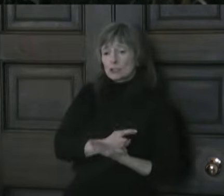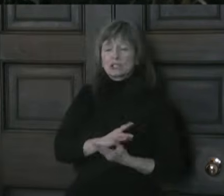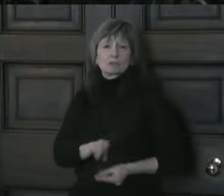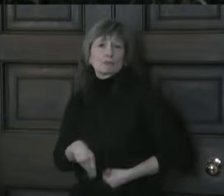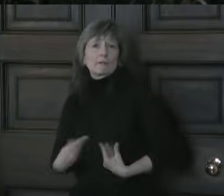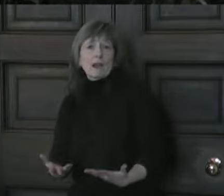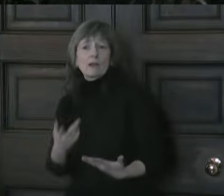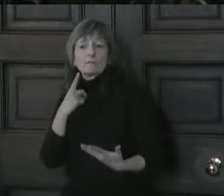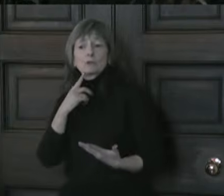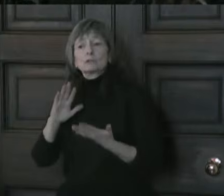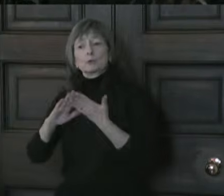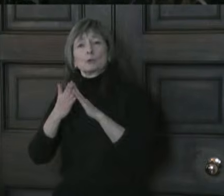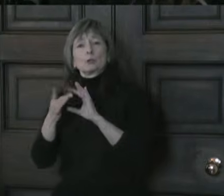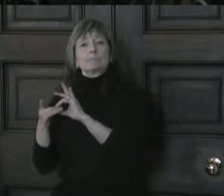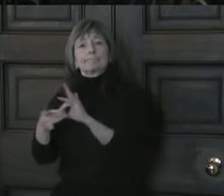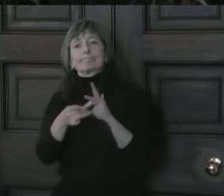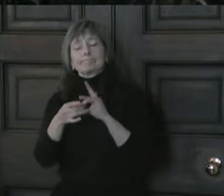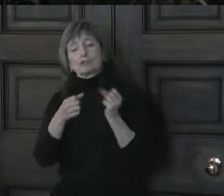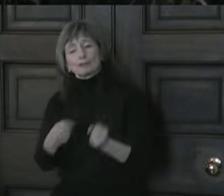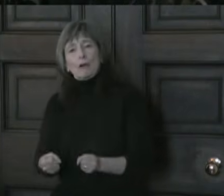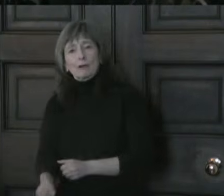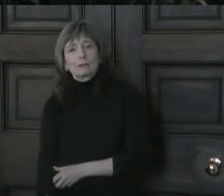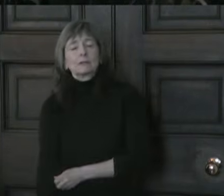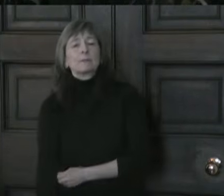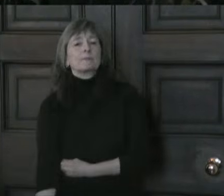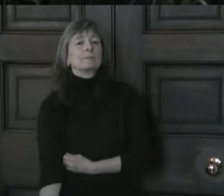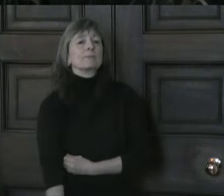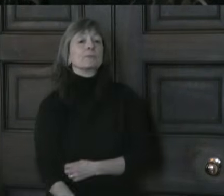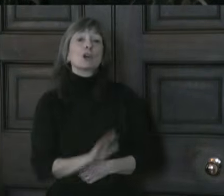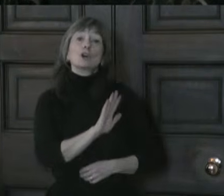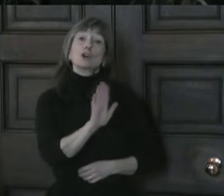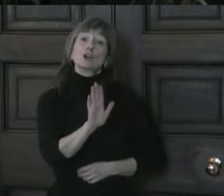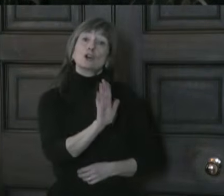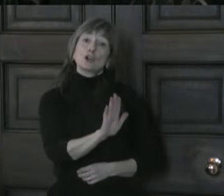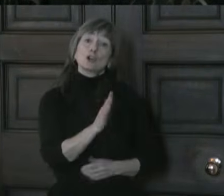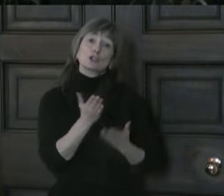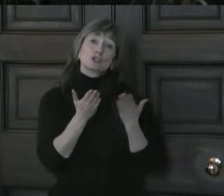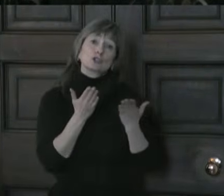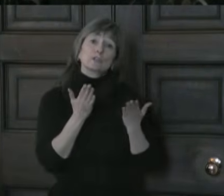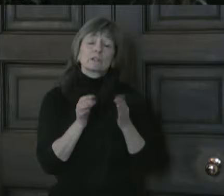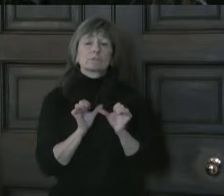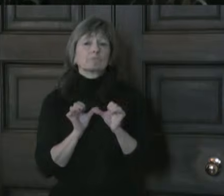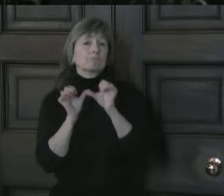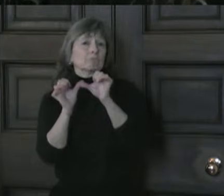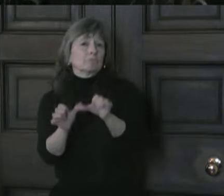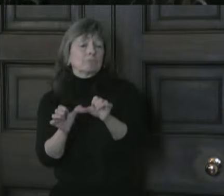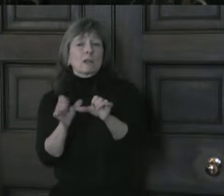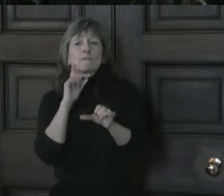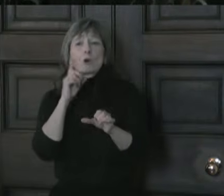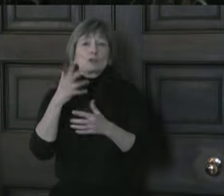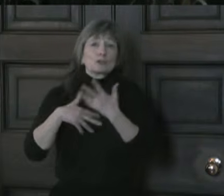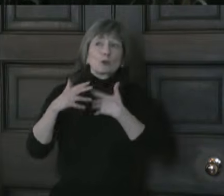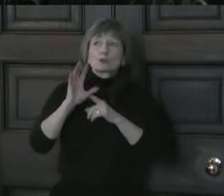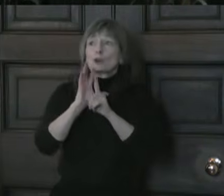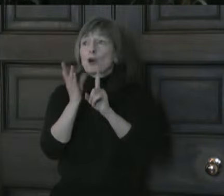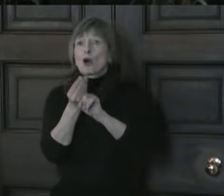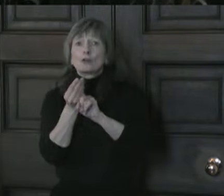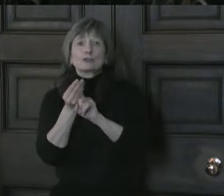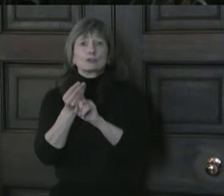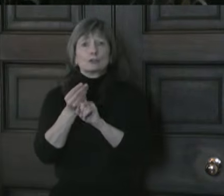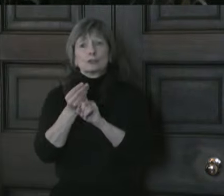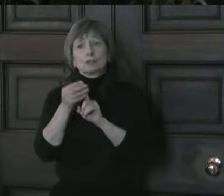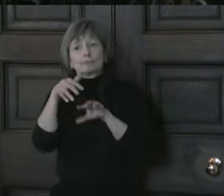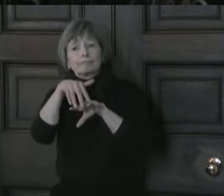to strengthen community life. Her enduring service has left an indelible mark on the social and cultural